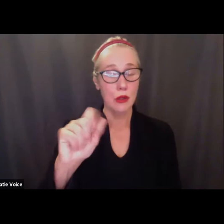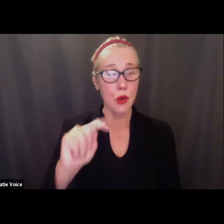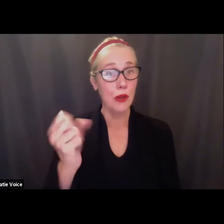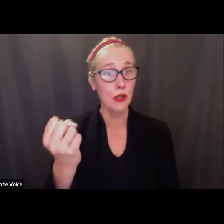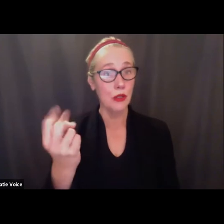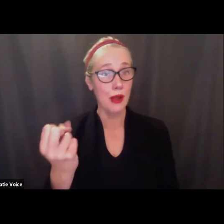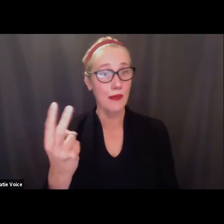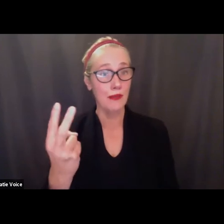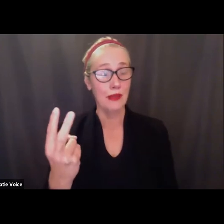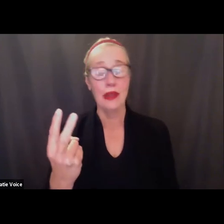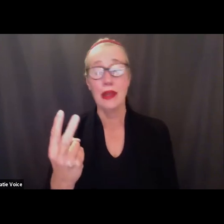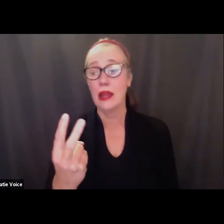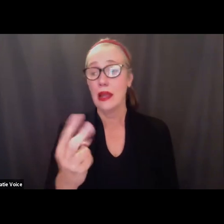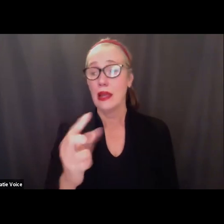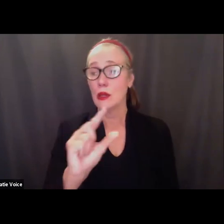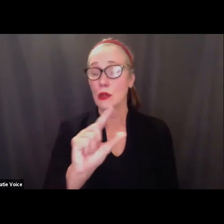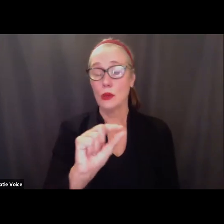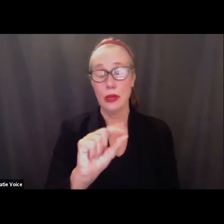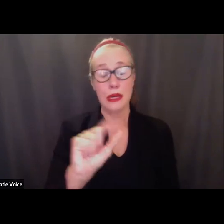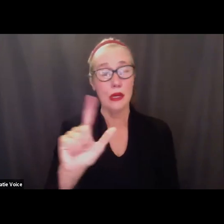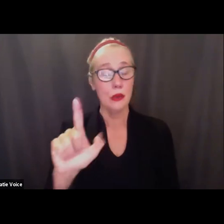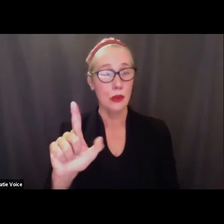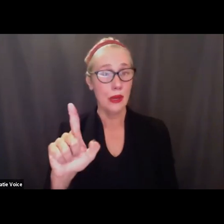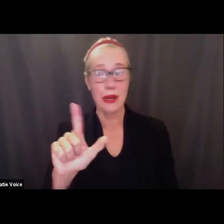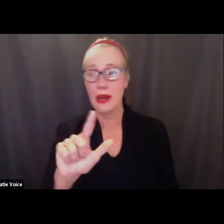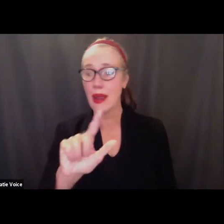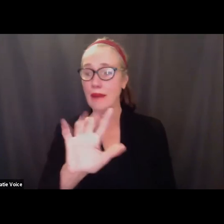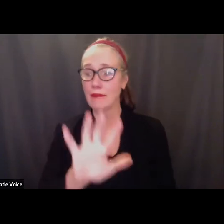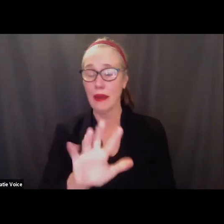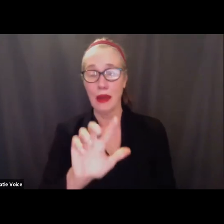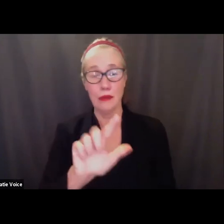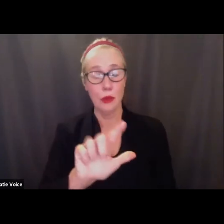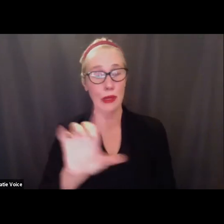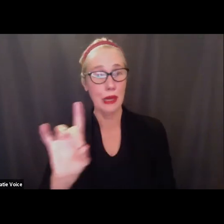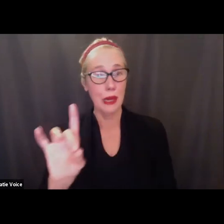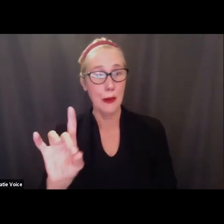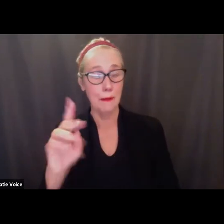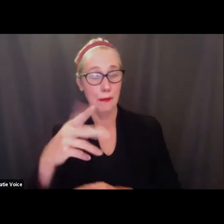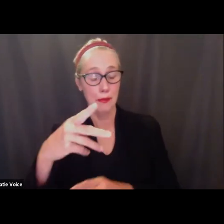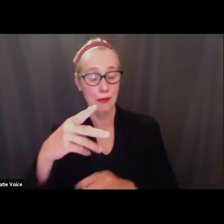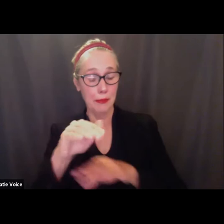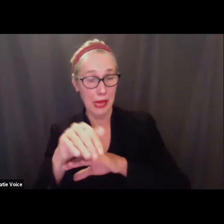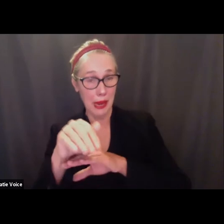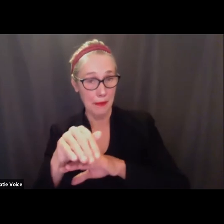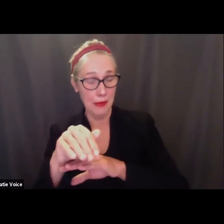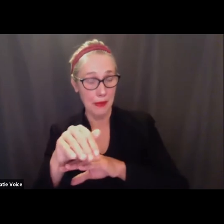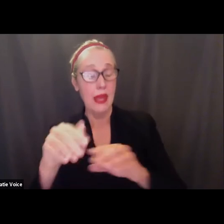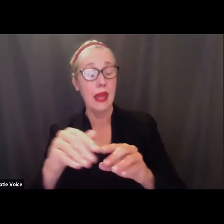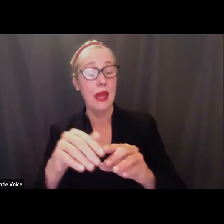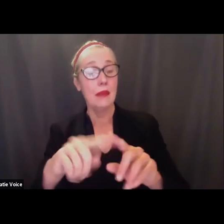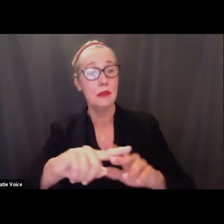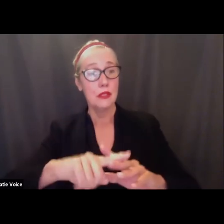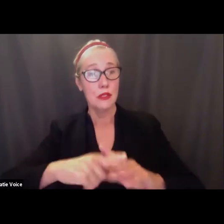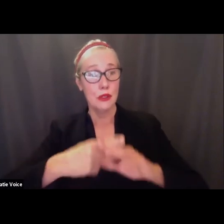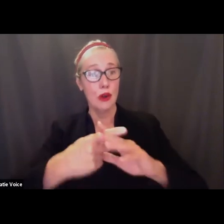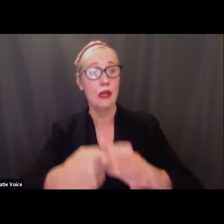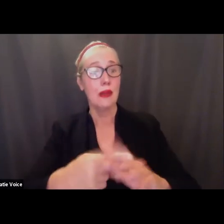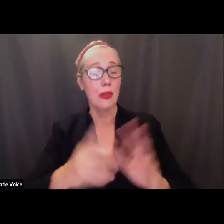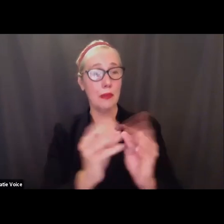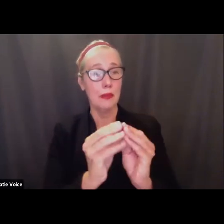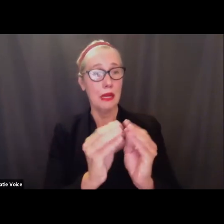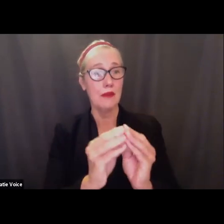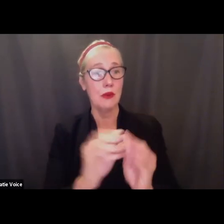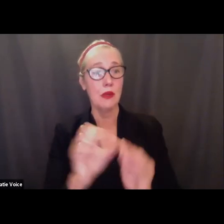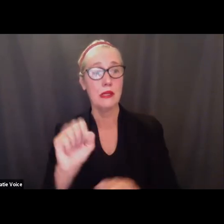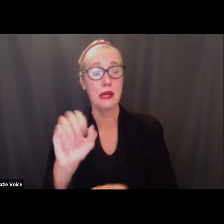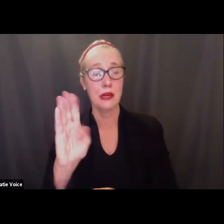pm and i'm calling to order this regular meeting of the santa barbara unified school school district school board and now for